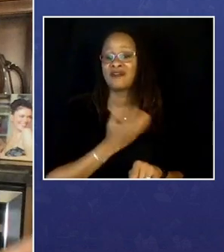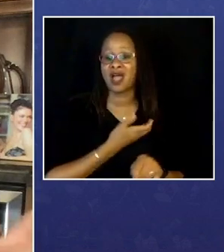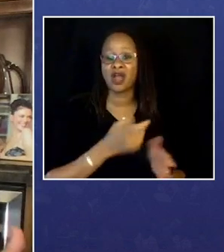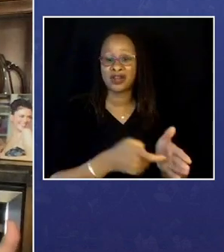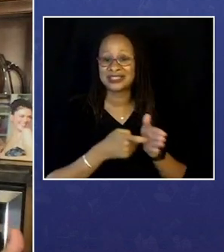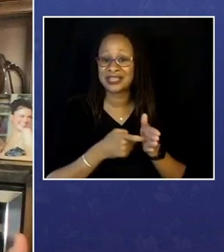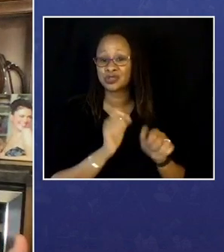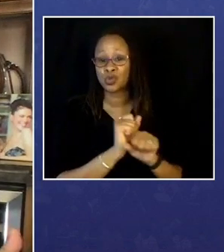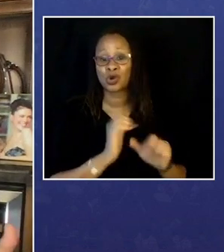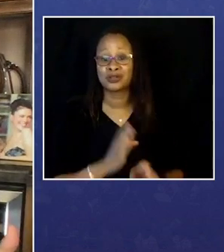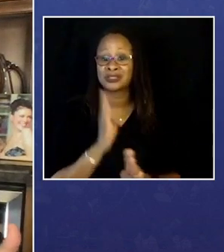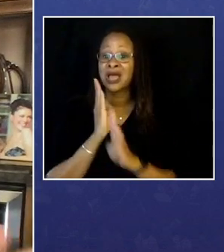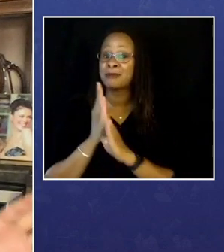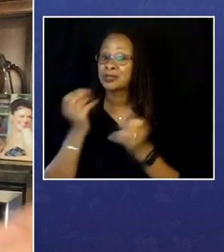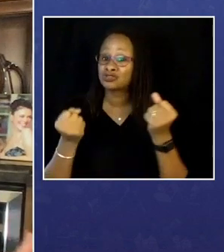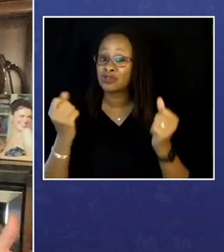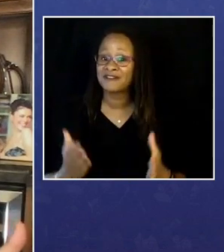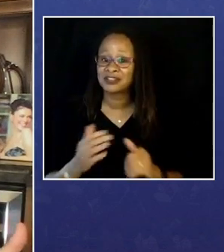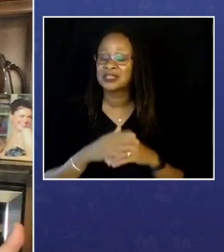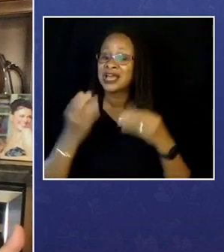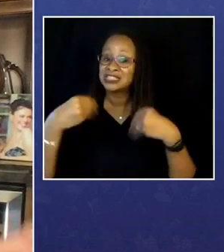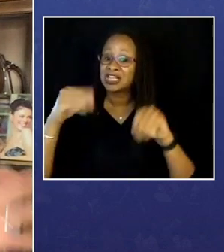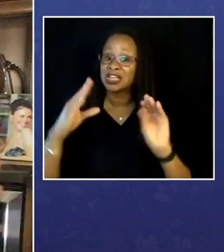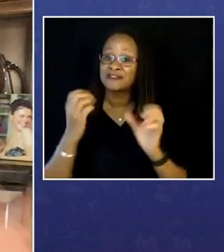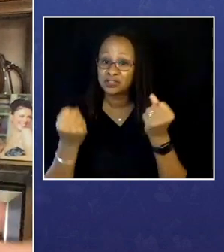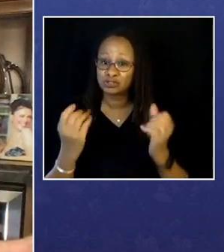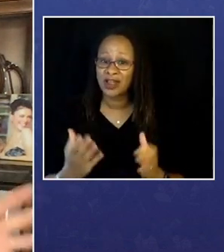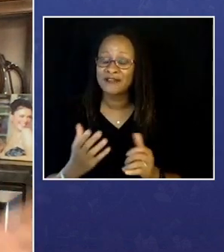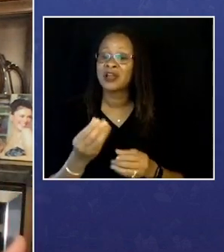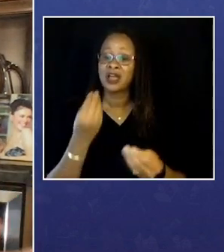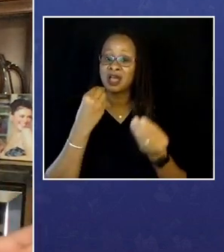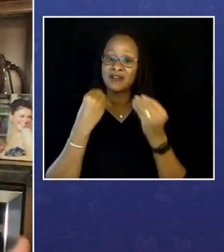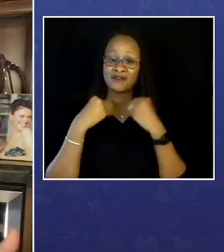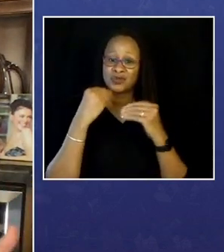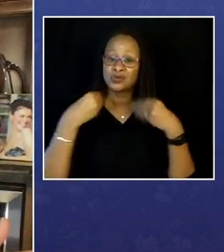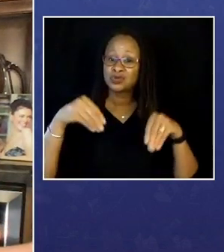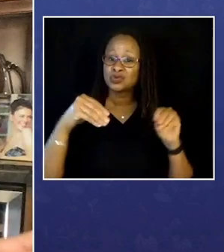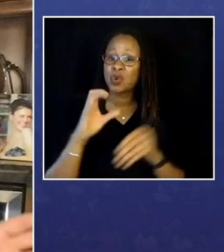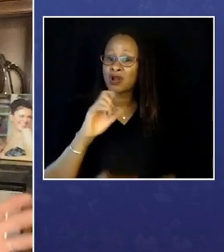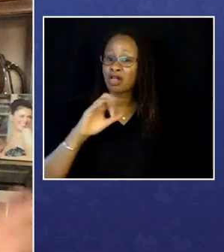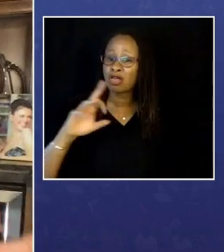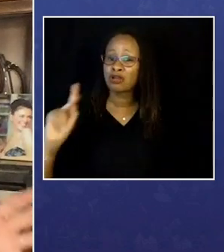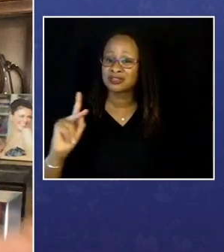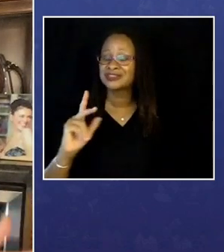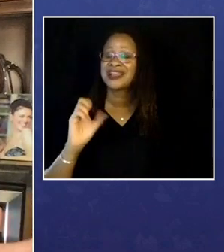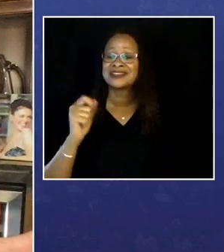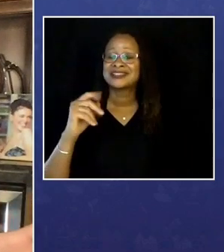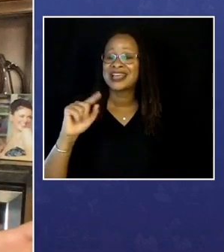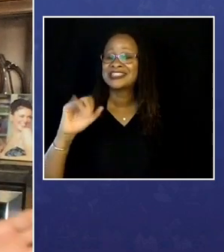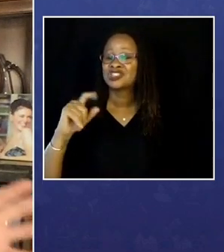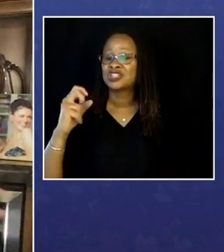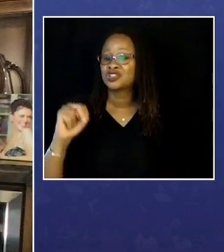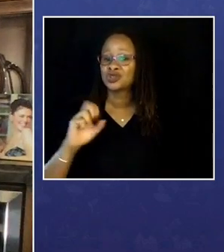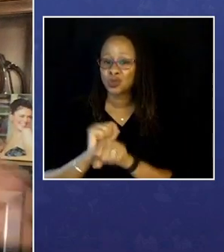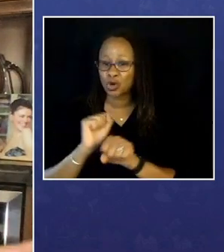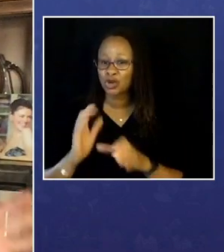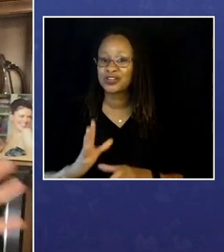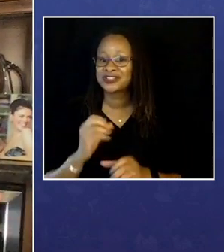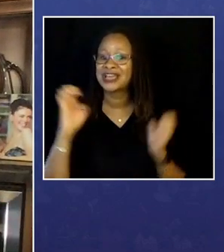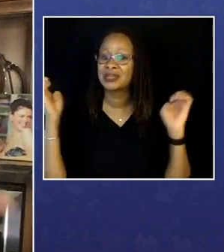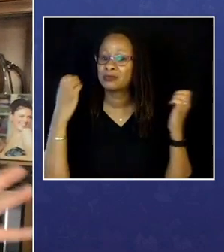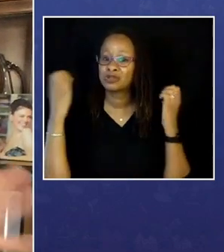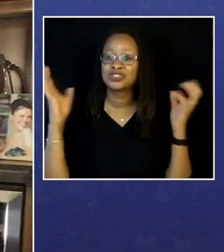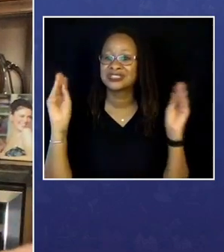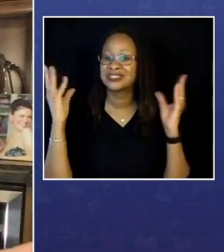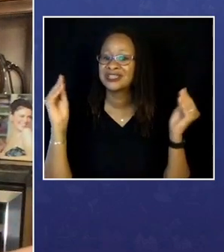workers, bus drivers, delivery drivers, grocery store clerks, sanitation workers, and